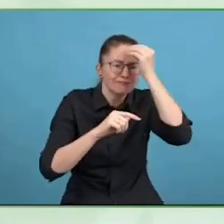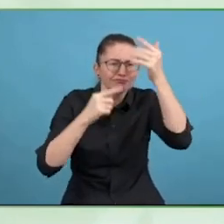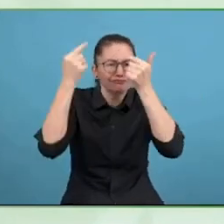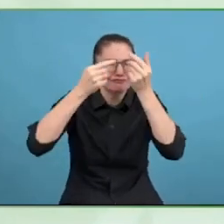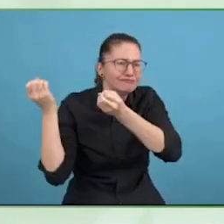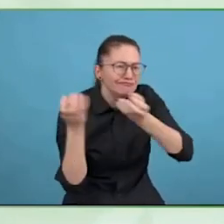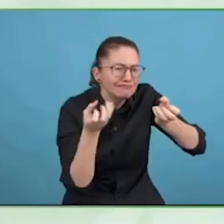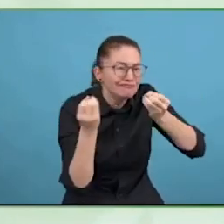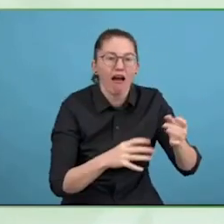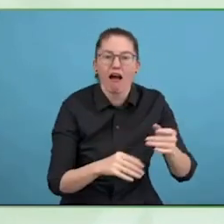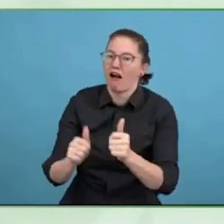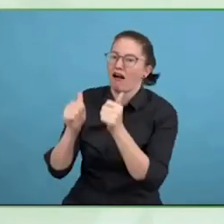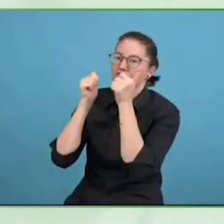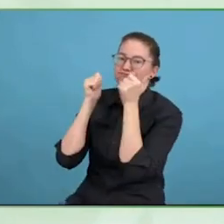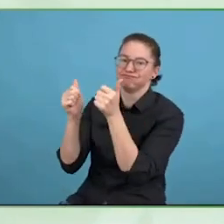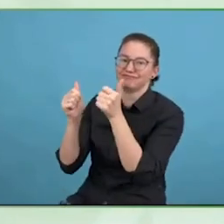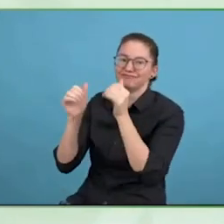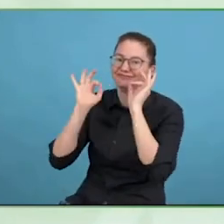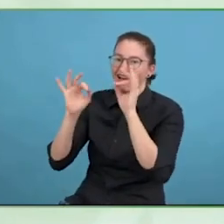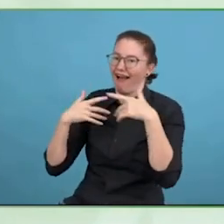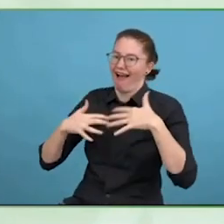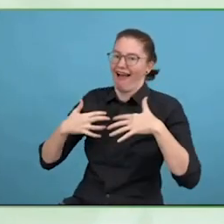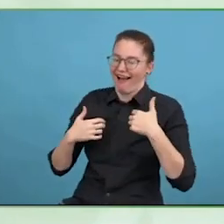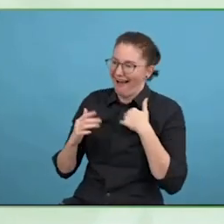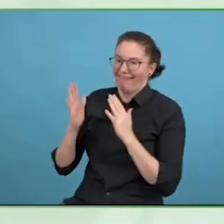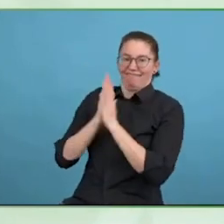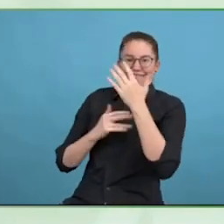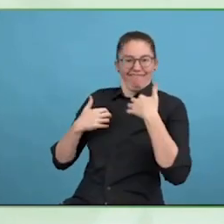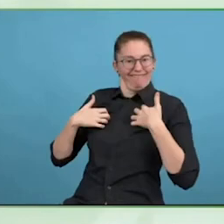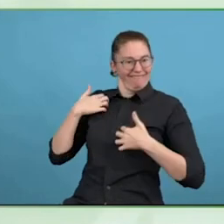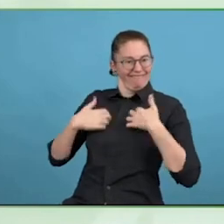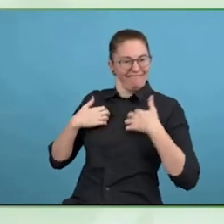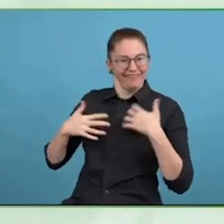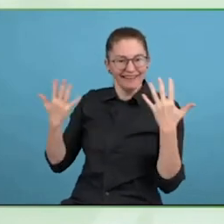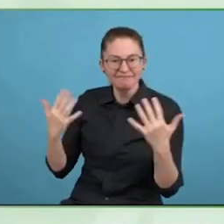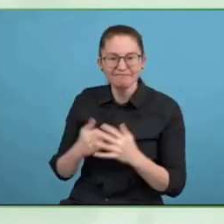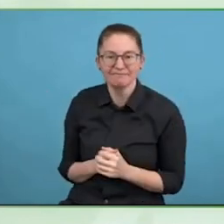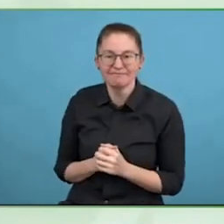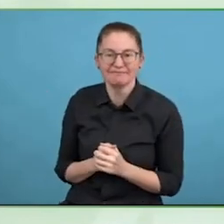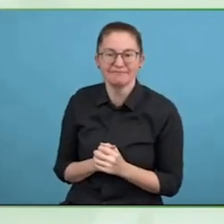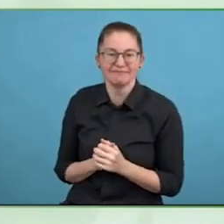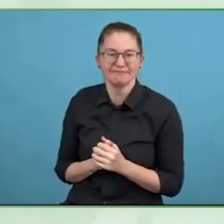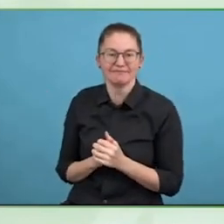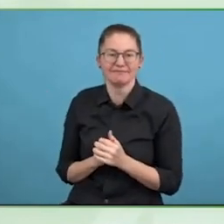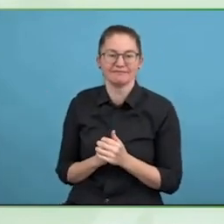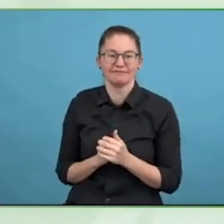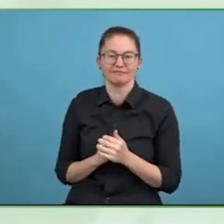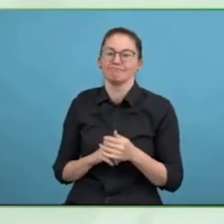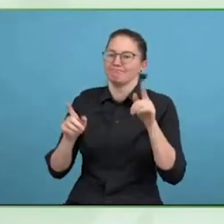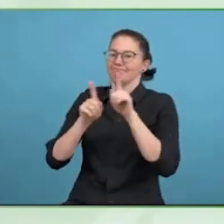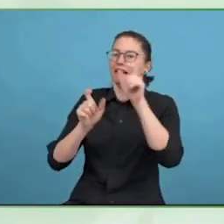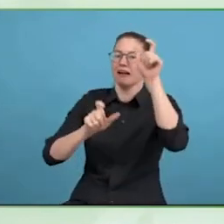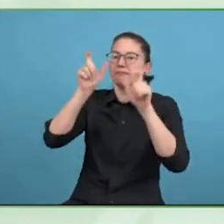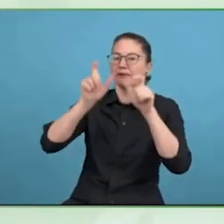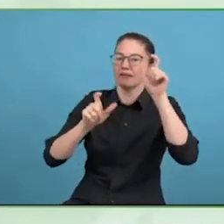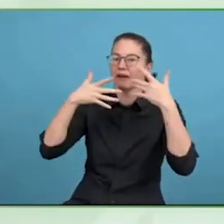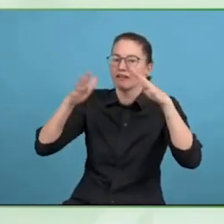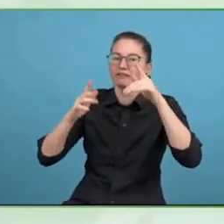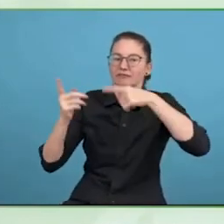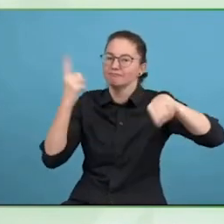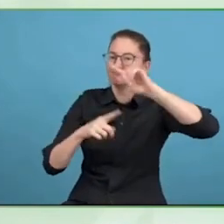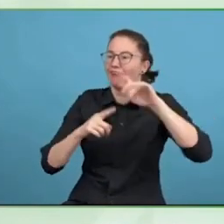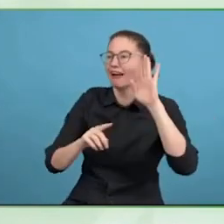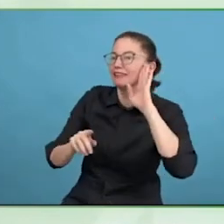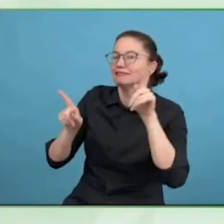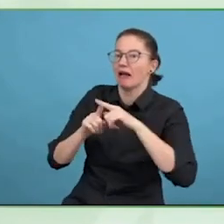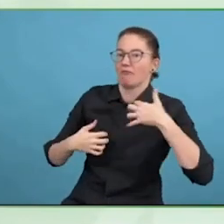doing, you're creating the tools that other people can use going forward, because I think in the past so often it's been